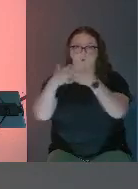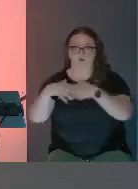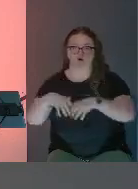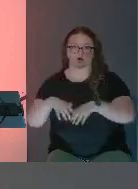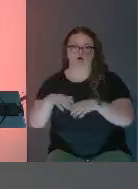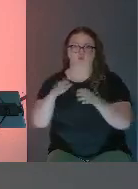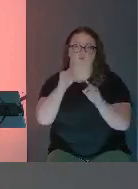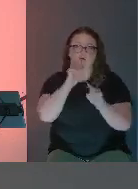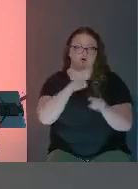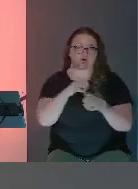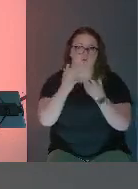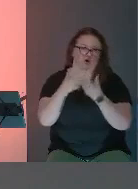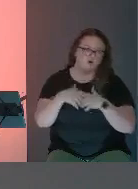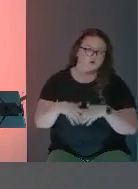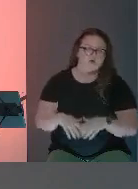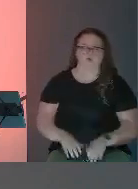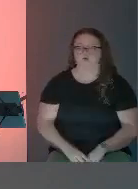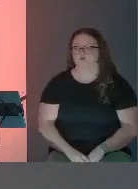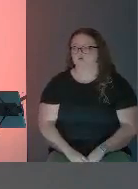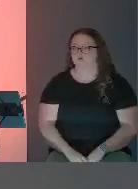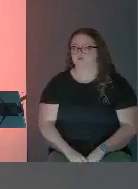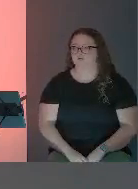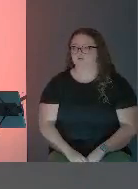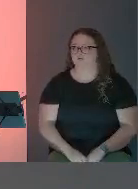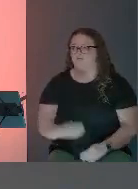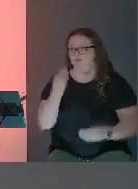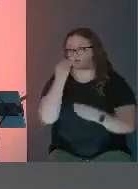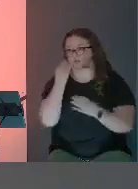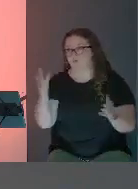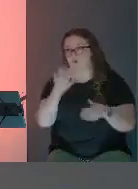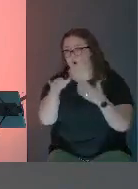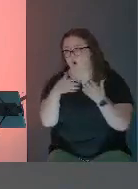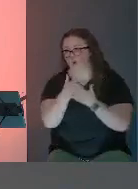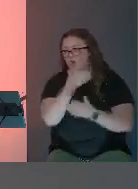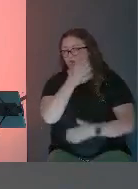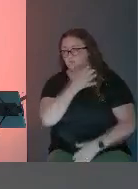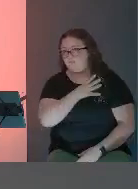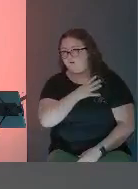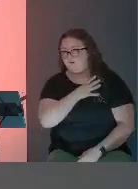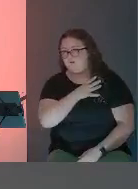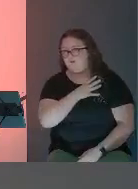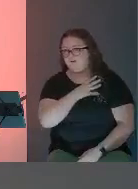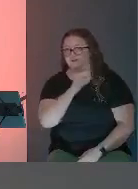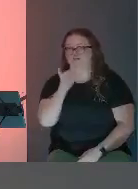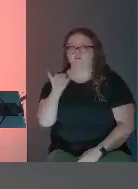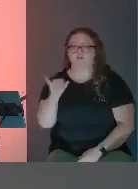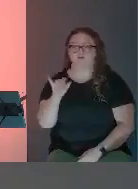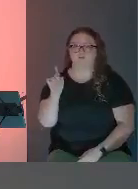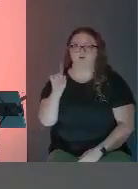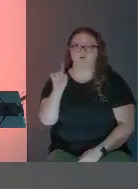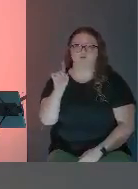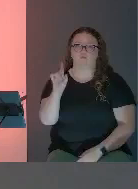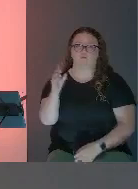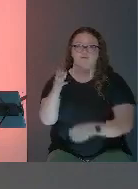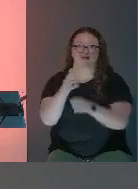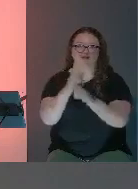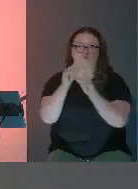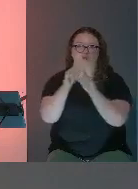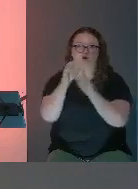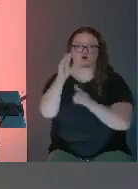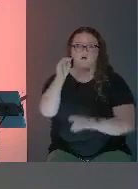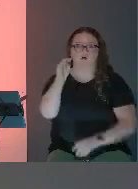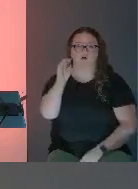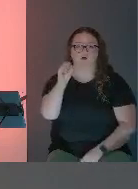order. Hence, ladies, and this is not to offend anybody, that's where we get the term cosmetics,